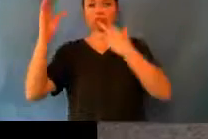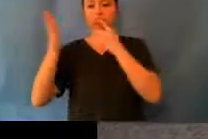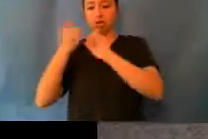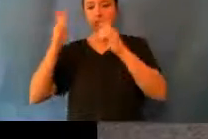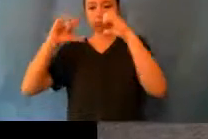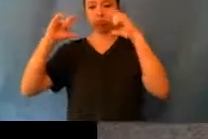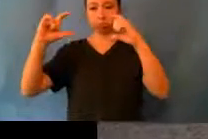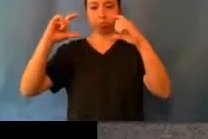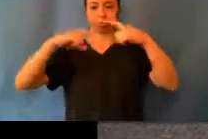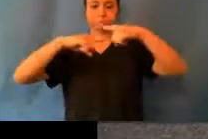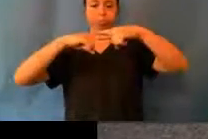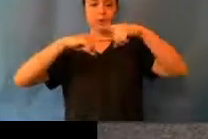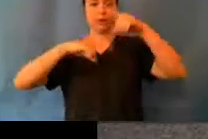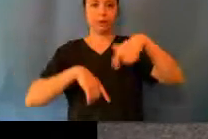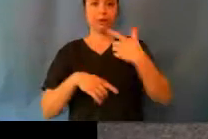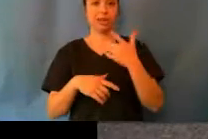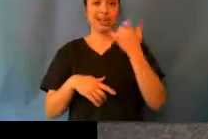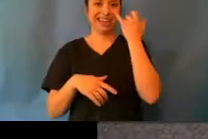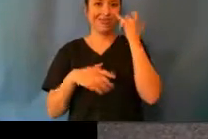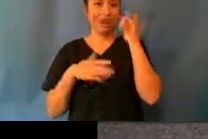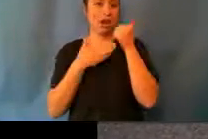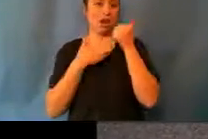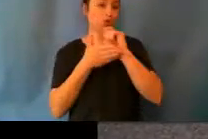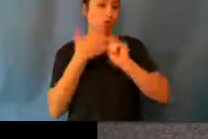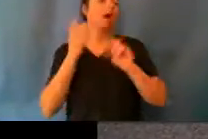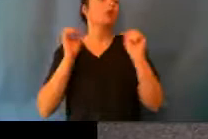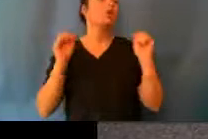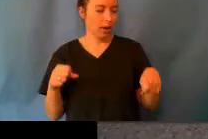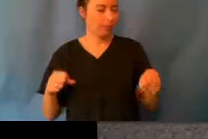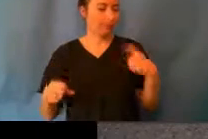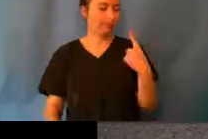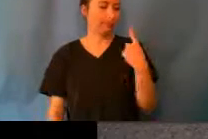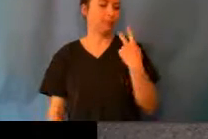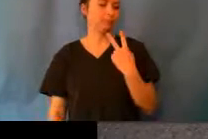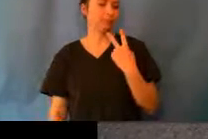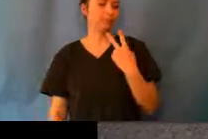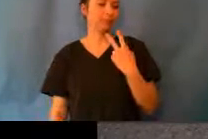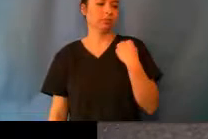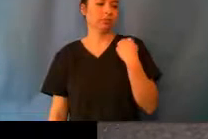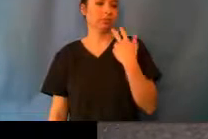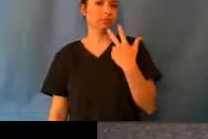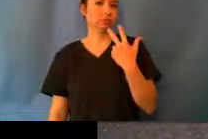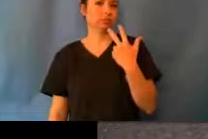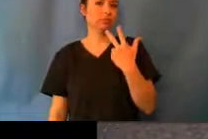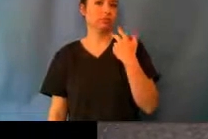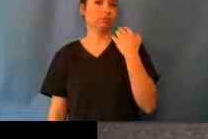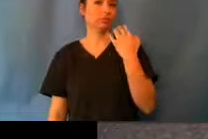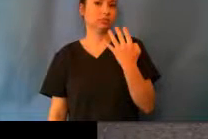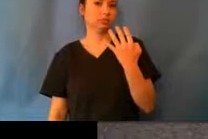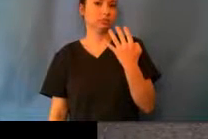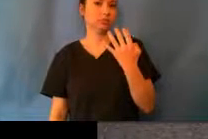how many squares. If it helps you to write the number in the box, you can. 1, 2,